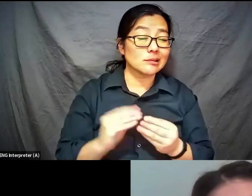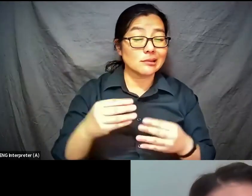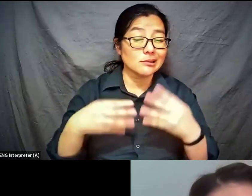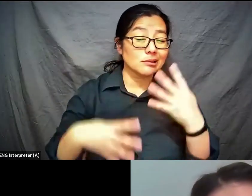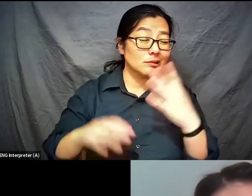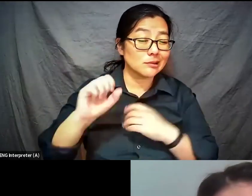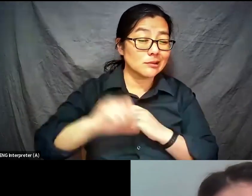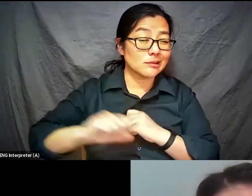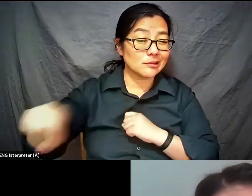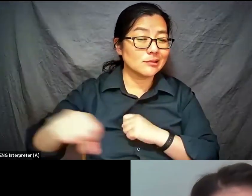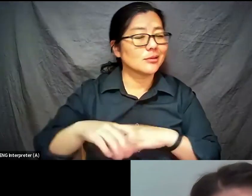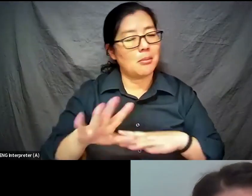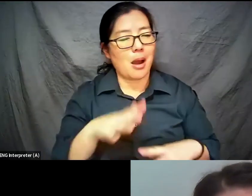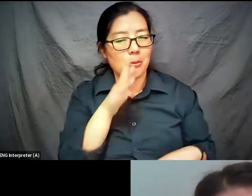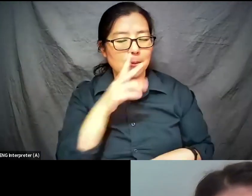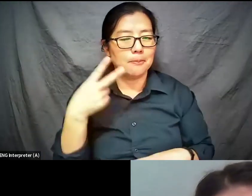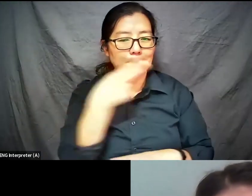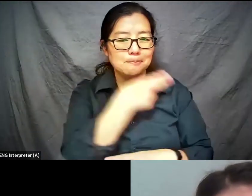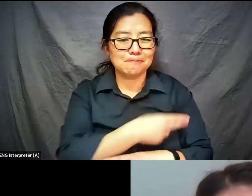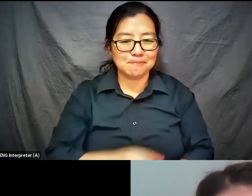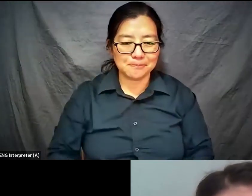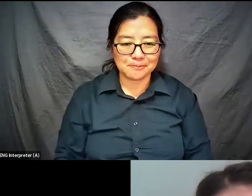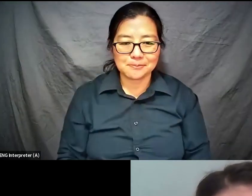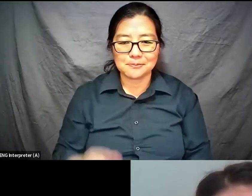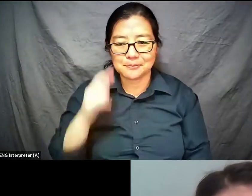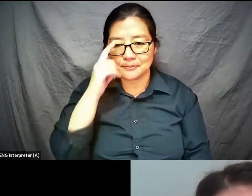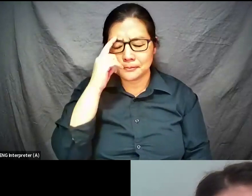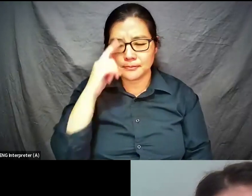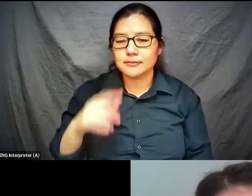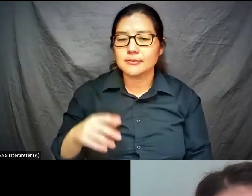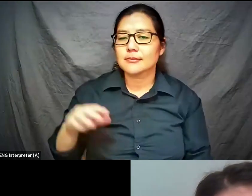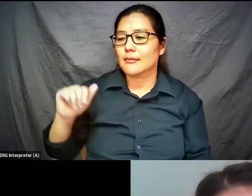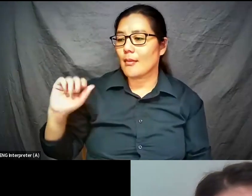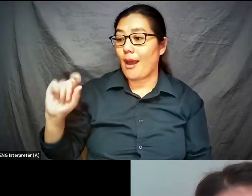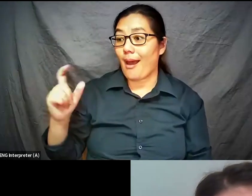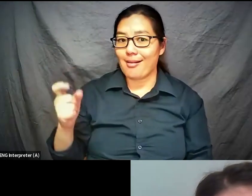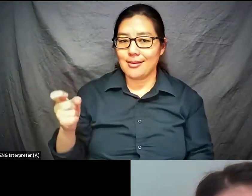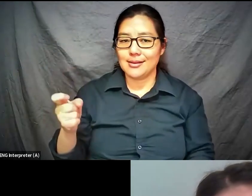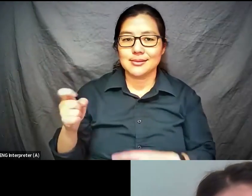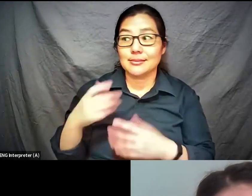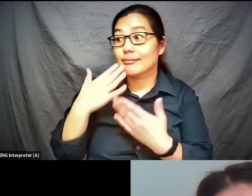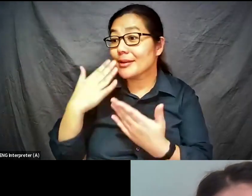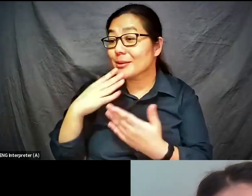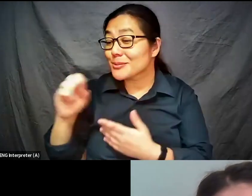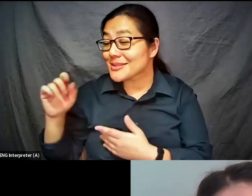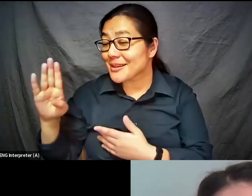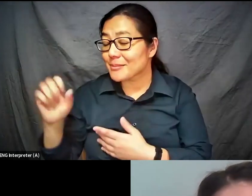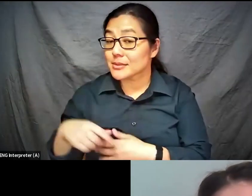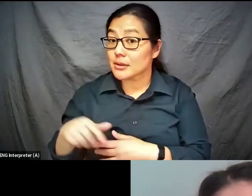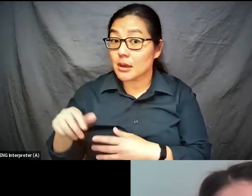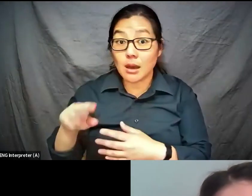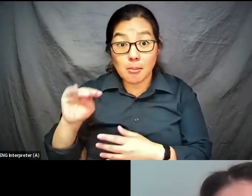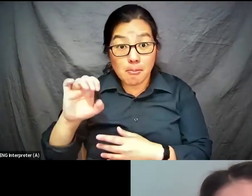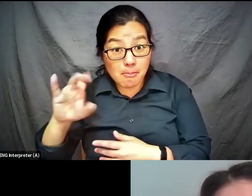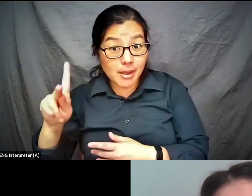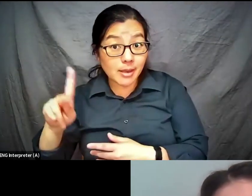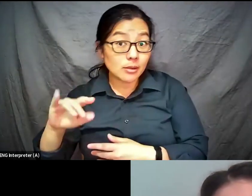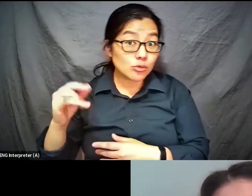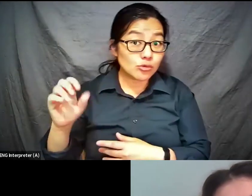And how like each person can connect to a modality of storytelling over